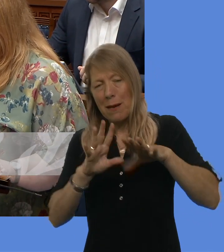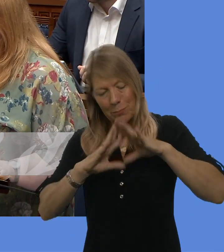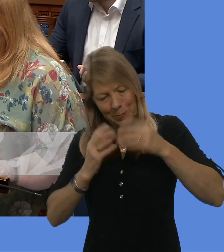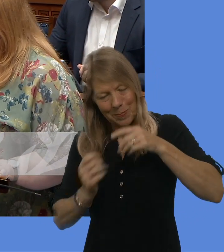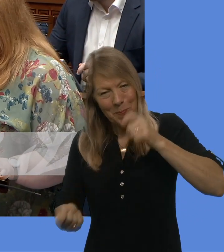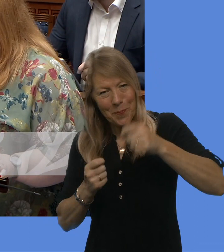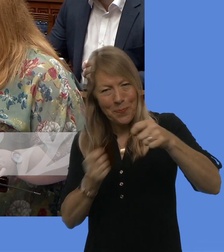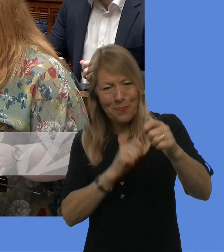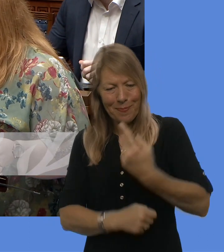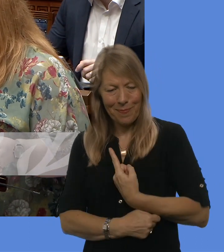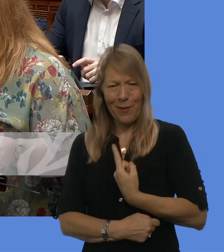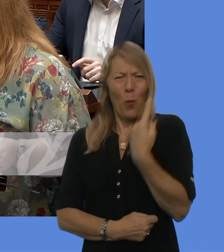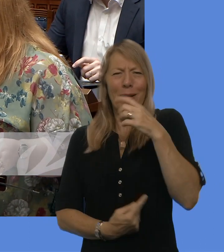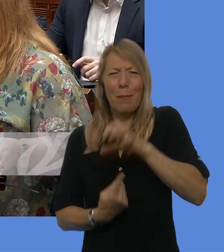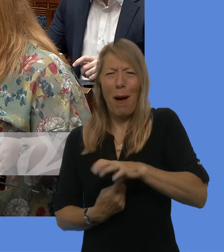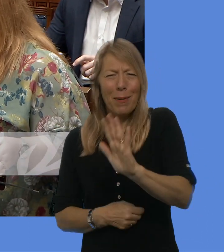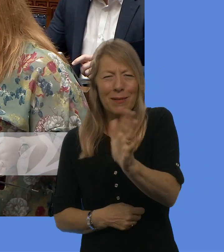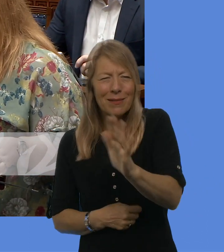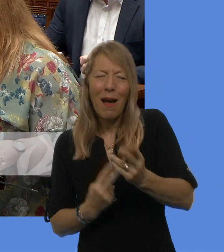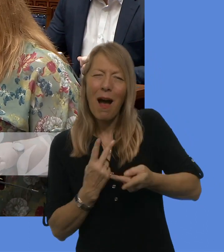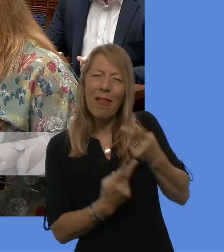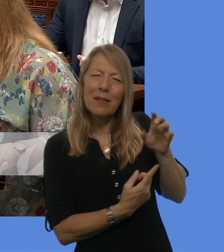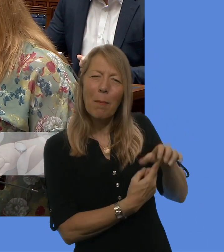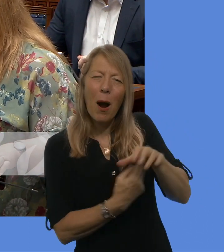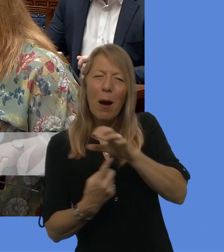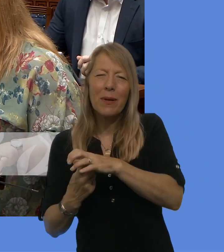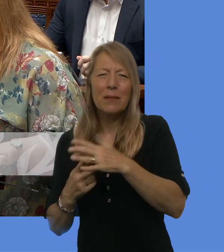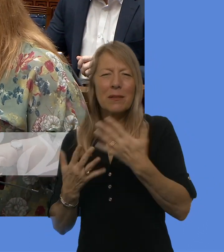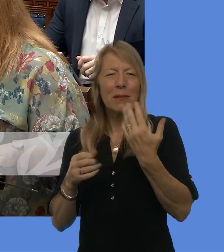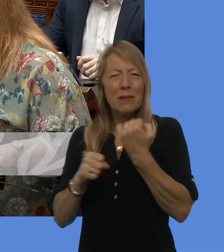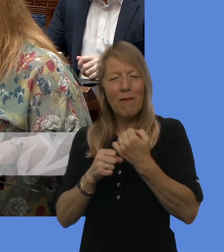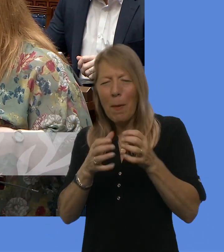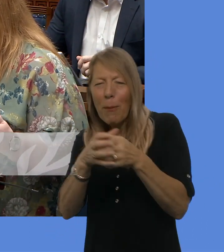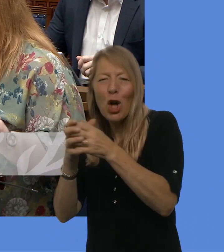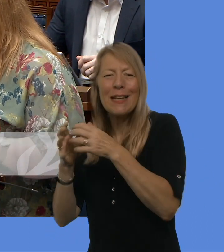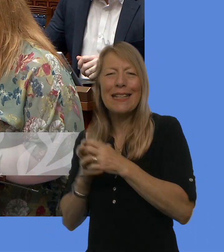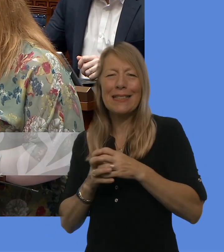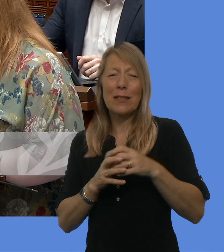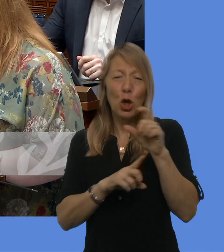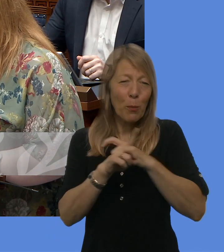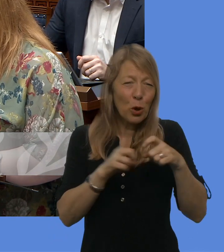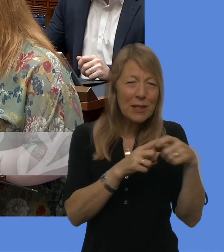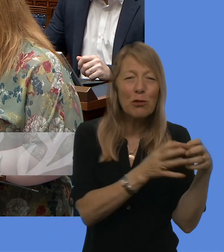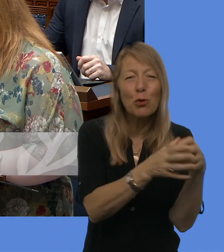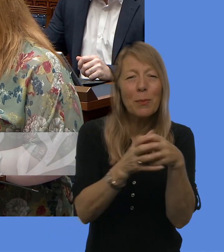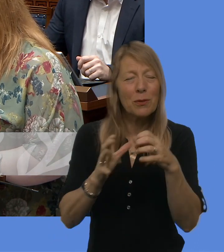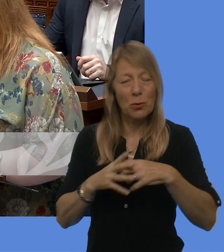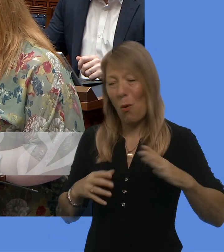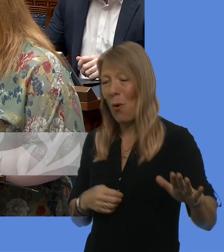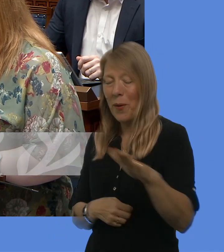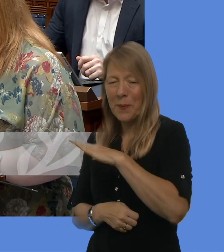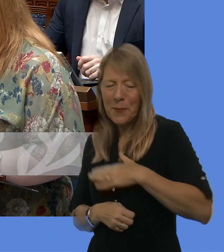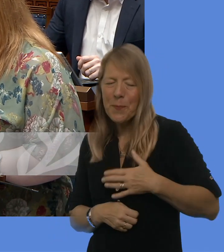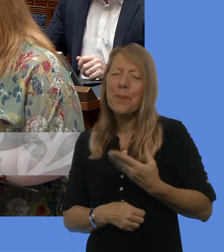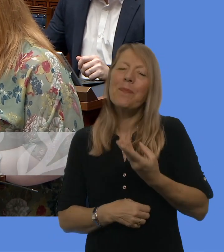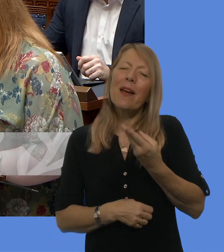other ministerial departments, statutory agencies and third sector organisations. Some work streams, for example, such as those related to relationship and sex